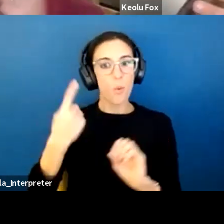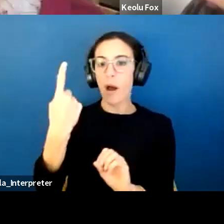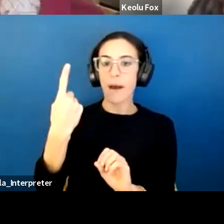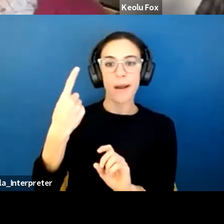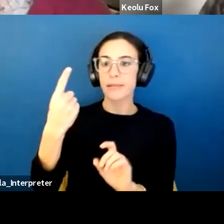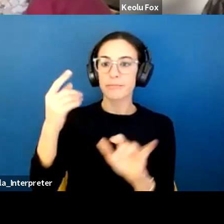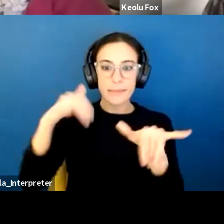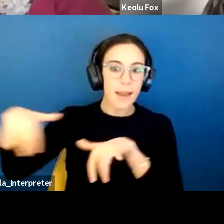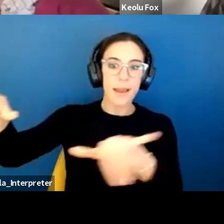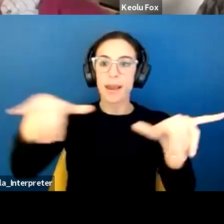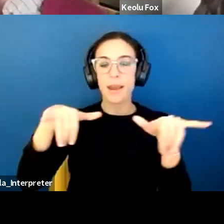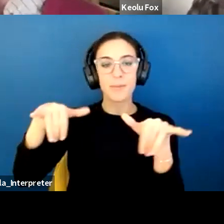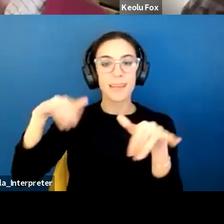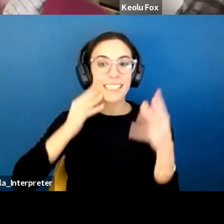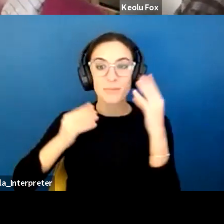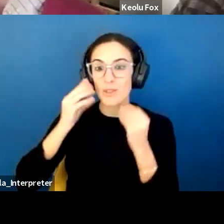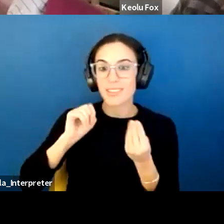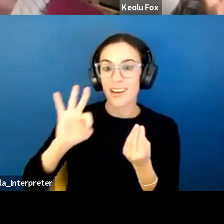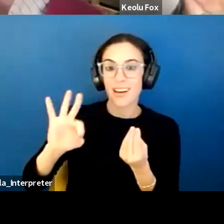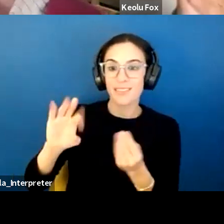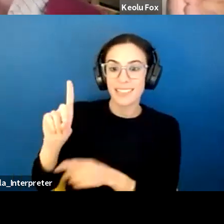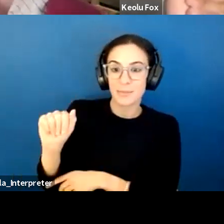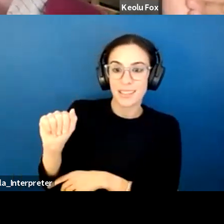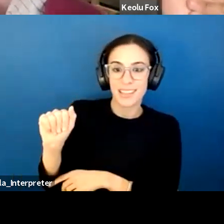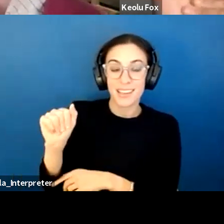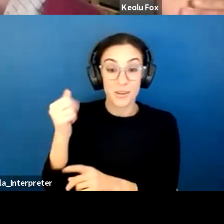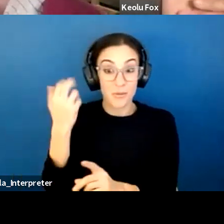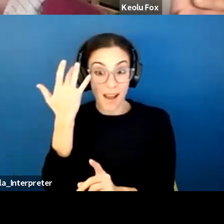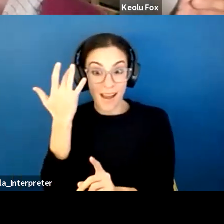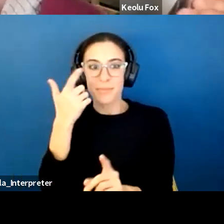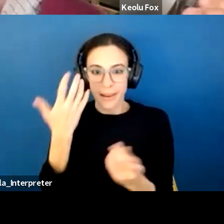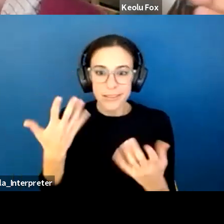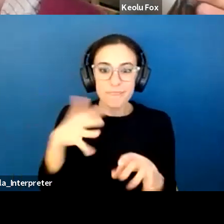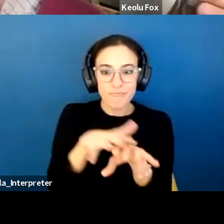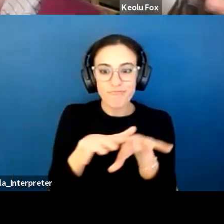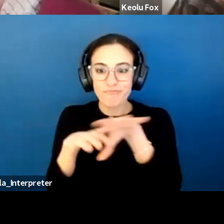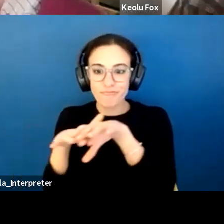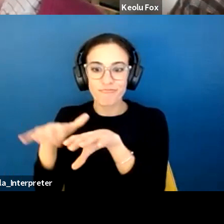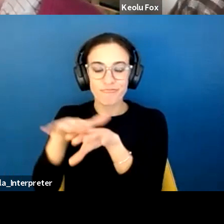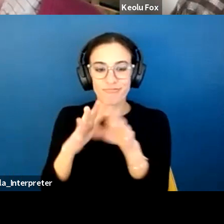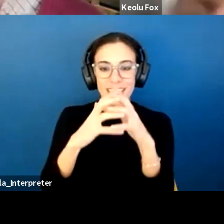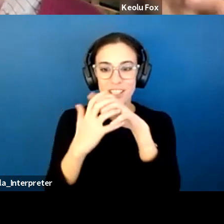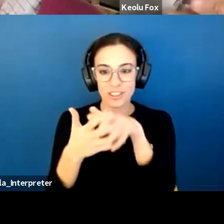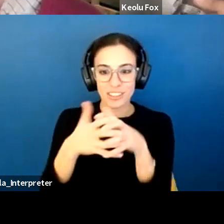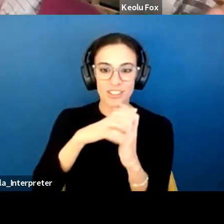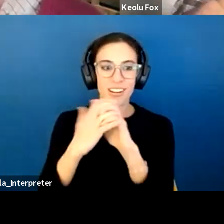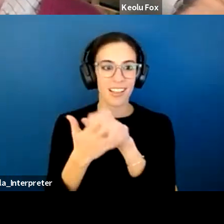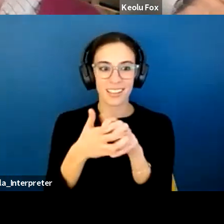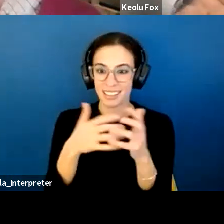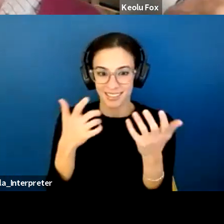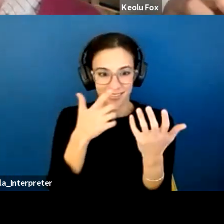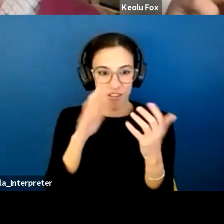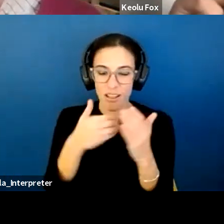experience of disability is because of those intersections, right? All of the different interlocking and